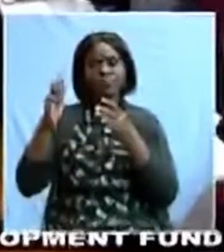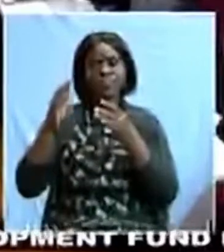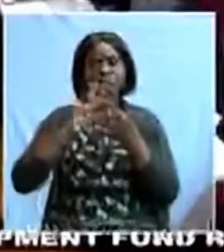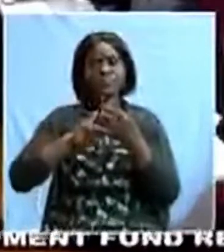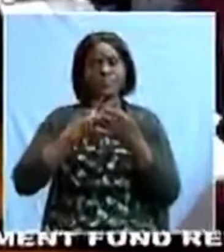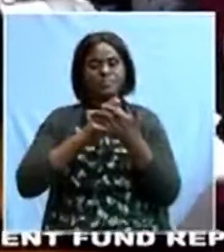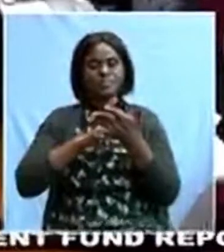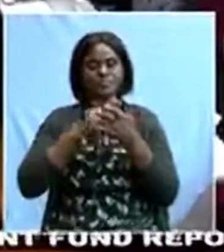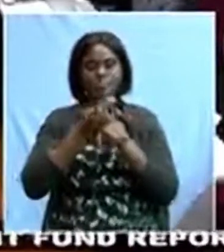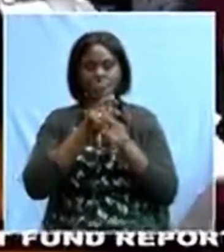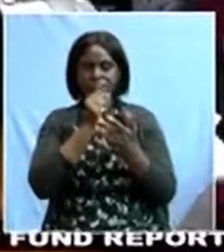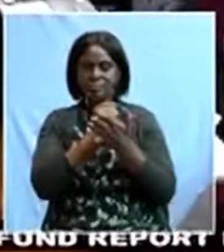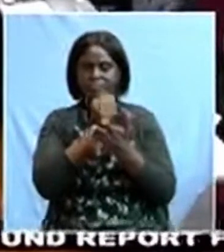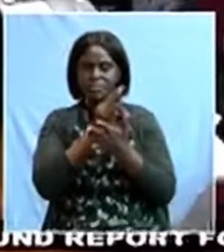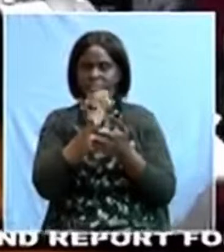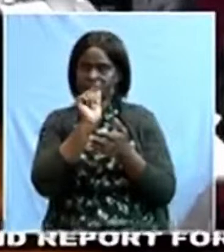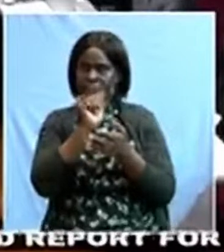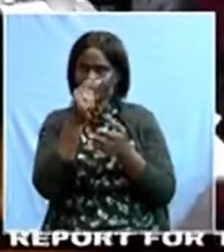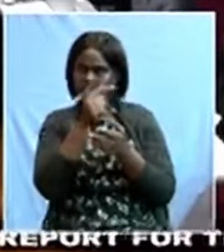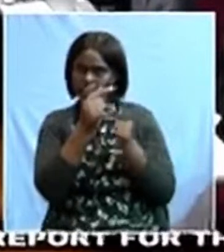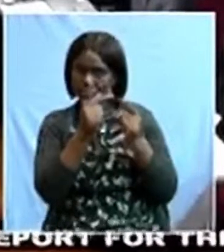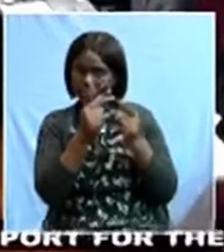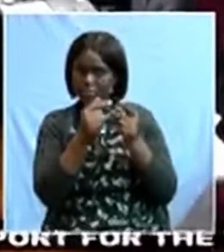from the Office of the Auditor General.